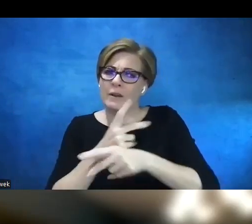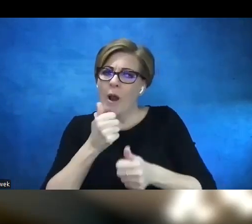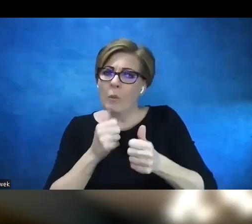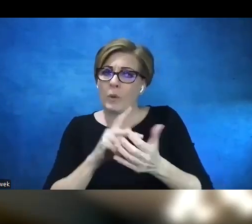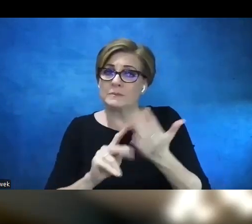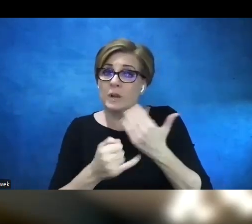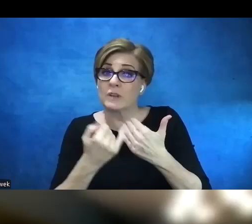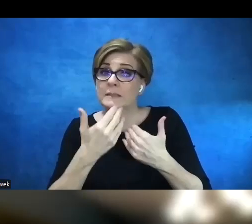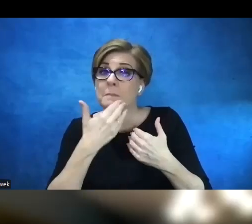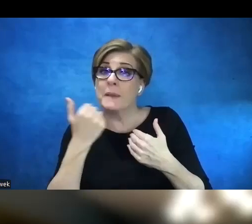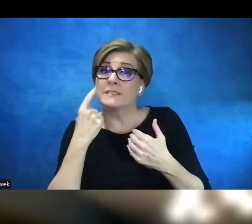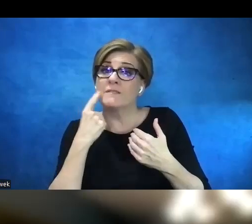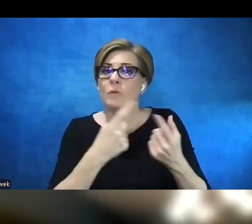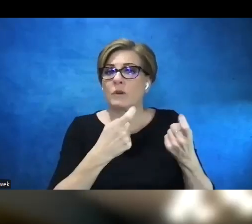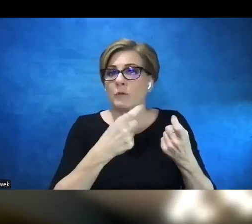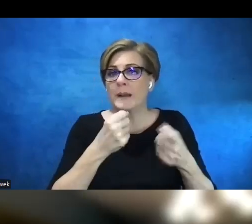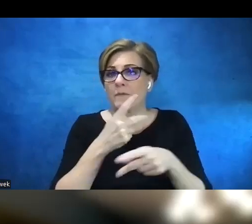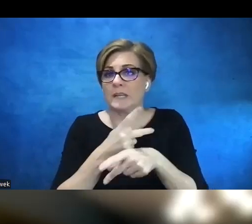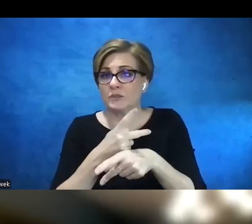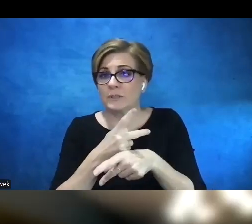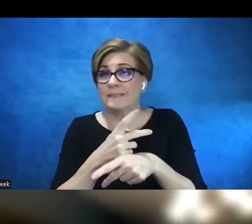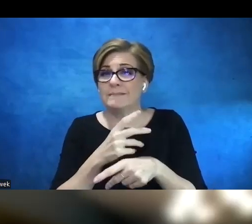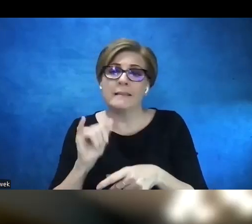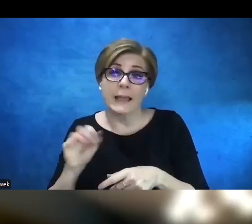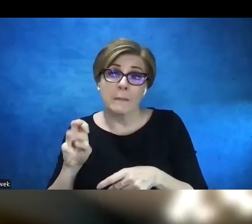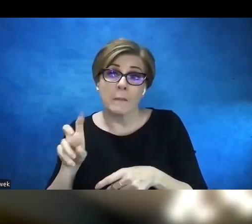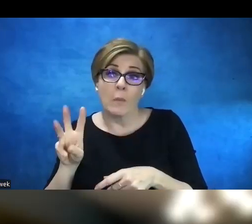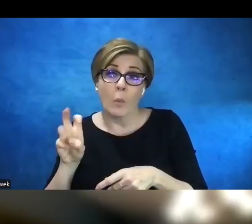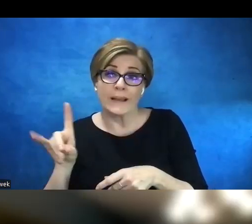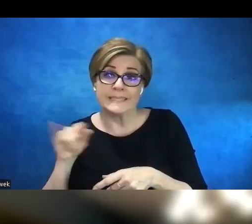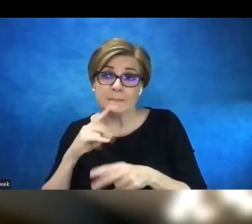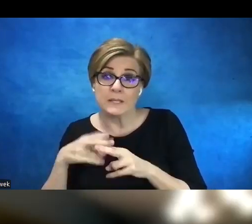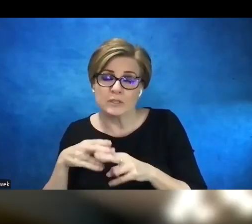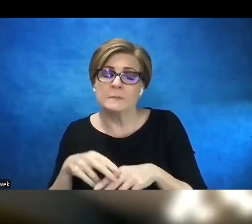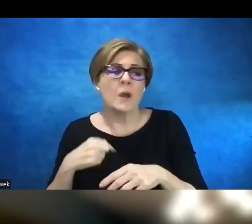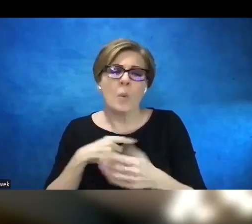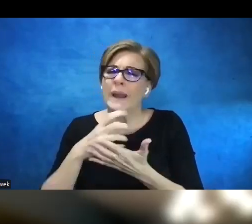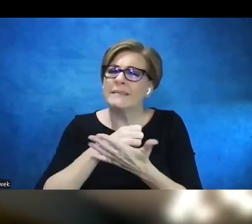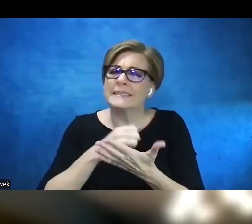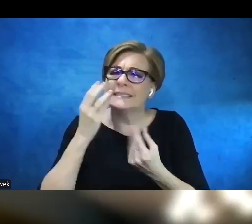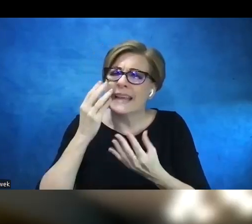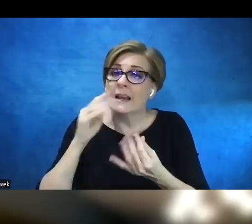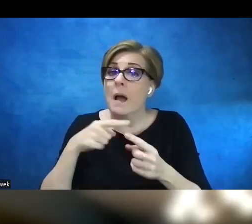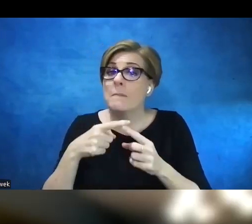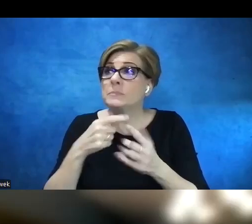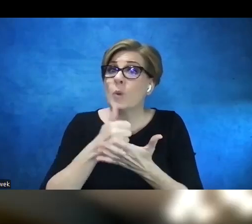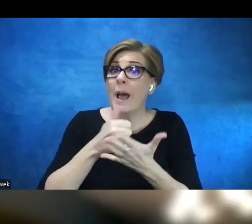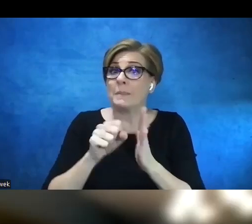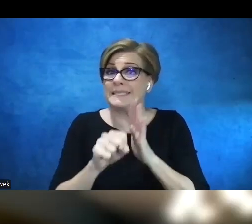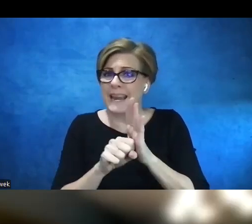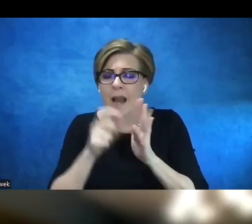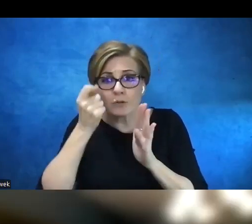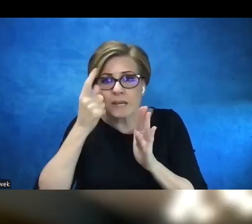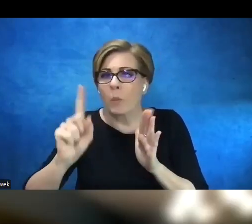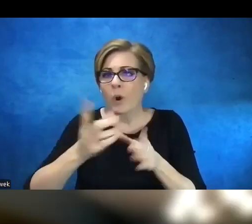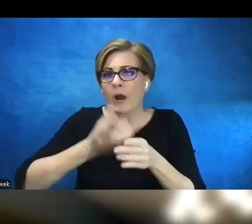like the examples that Wendy discussed earlier on. We've also done some data collection to help states and providers understand where gaps are in their systems, so